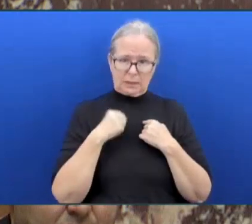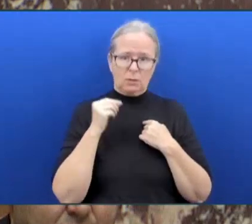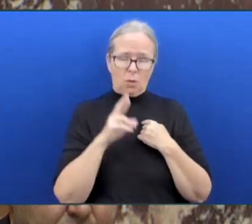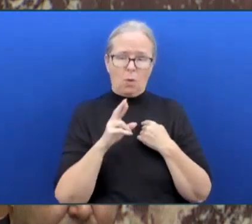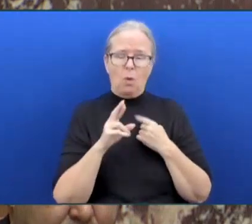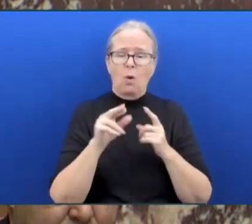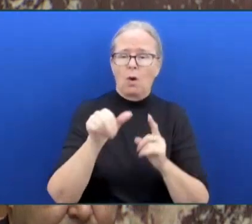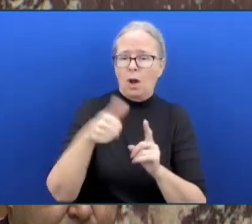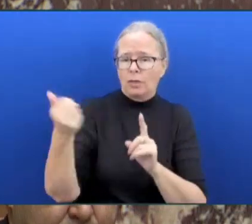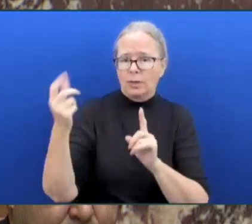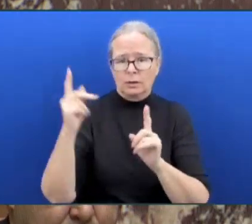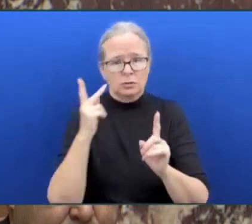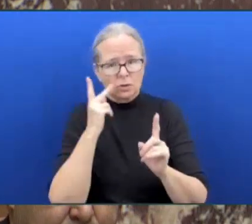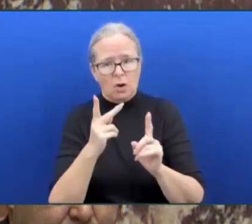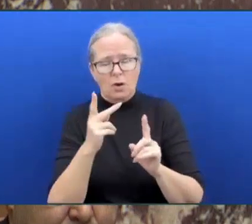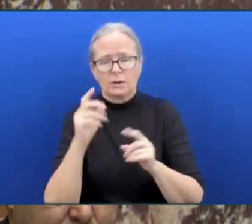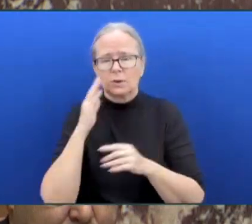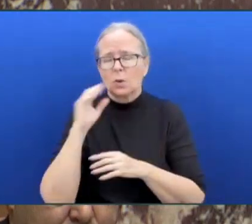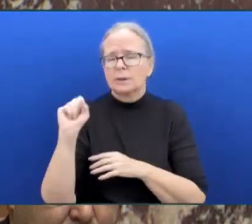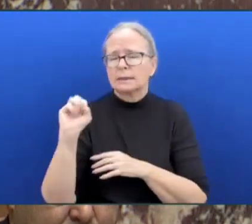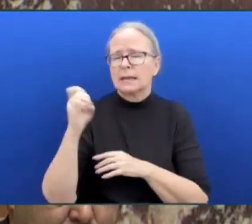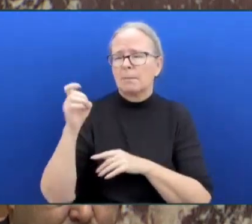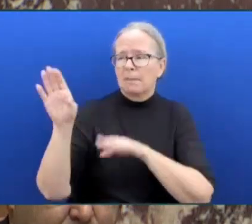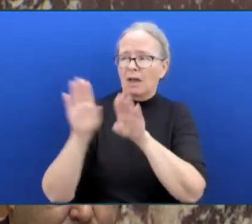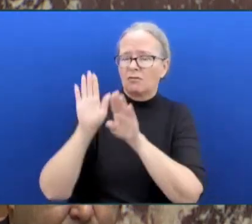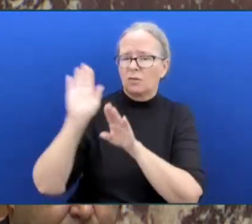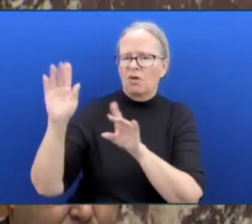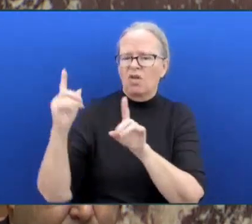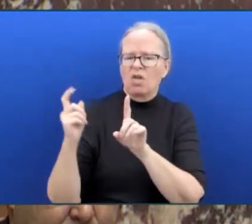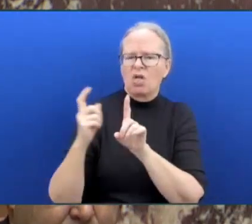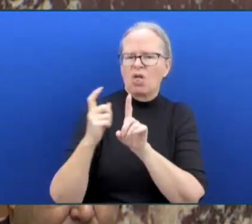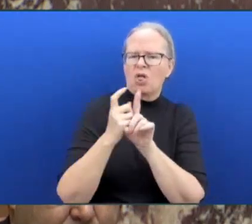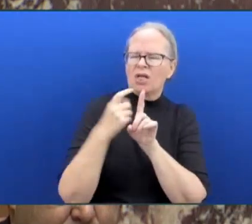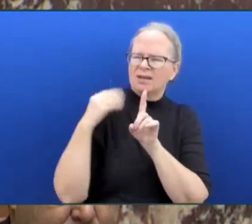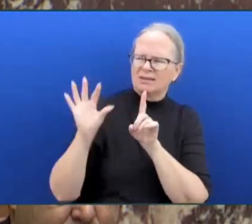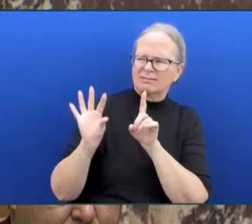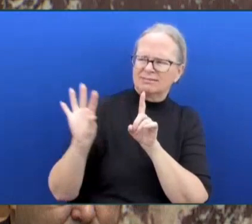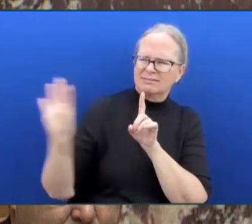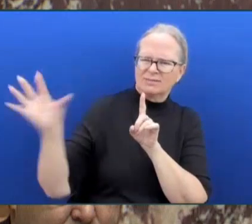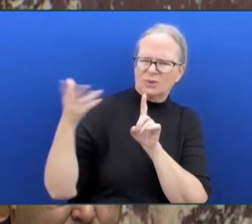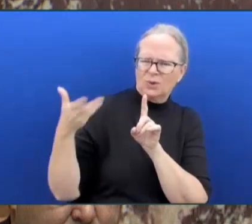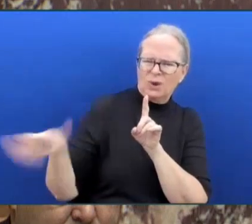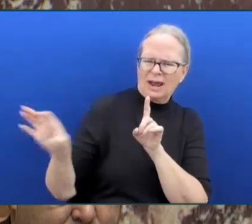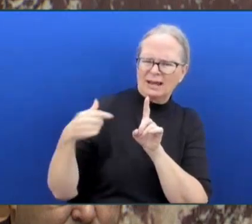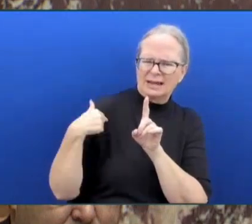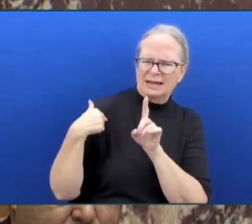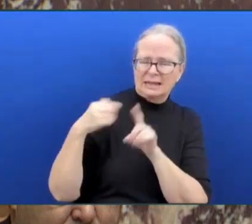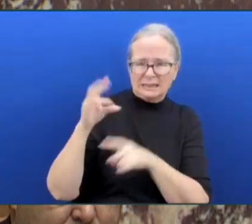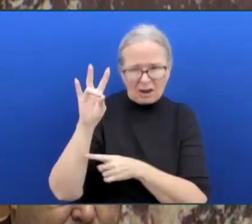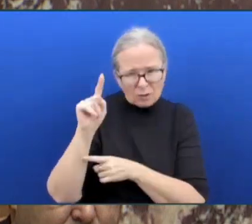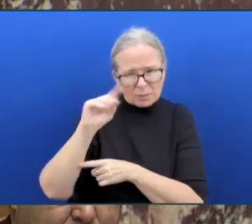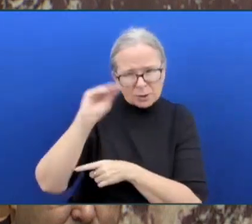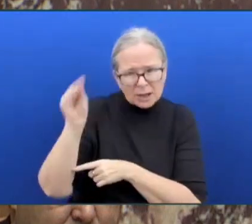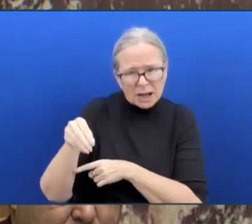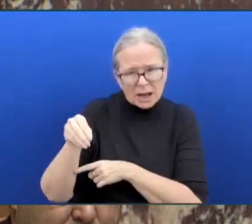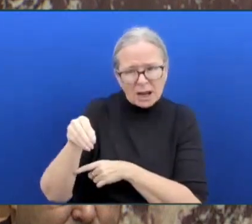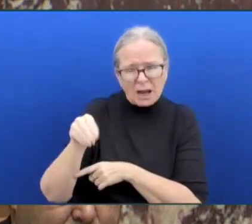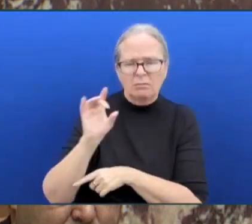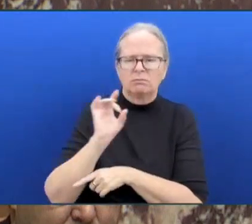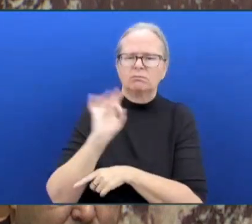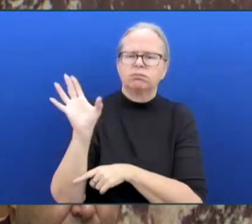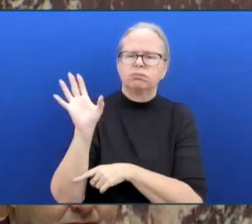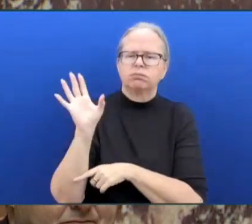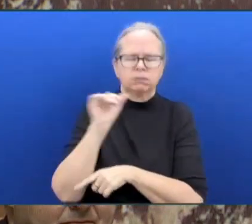an outrageous and unacceptable reality. The Alliance of BC Students is sounding the